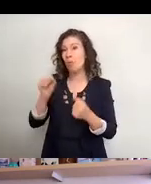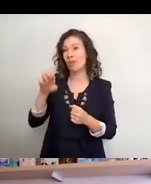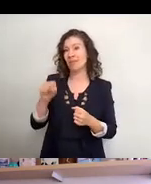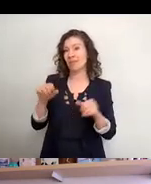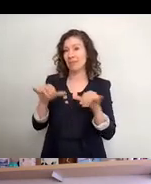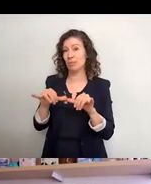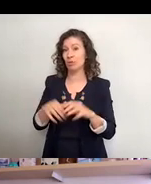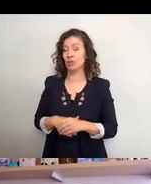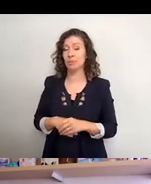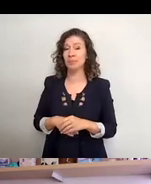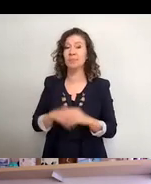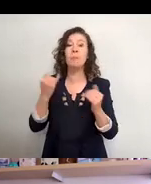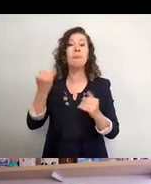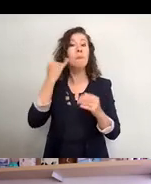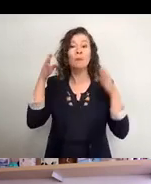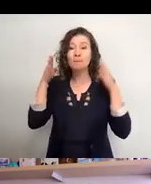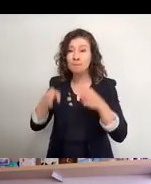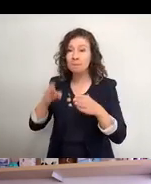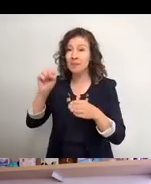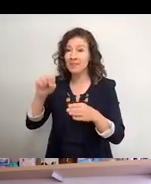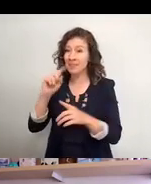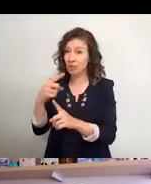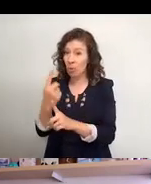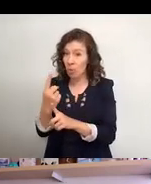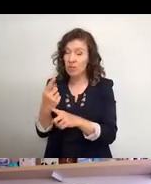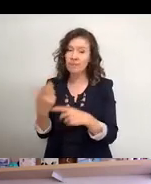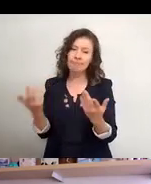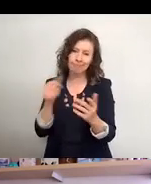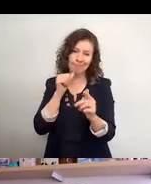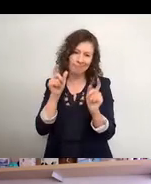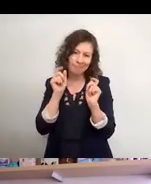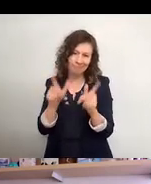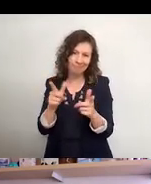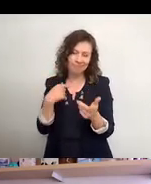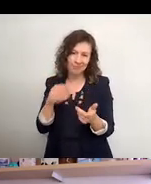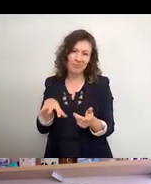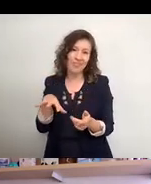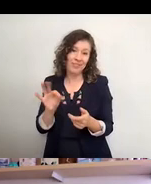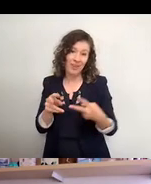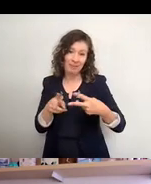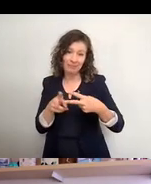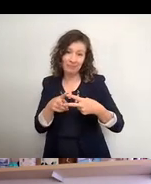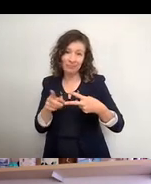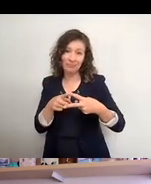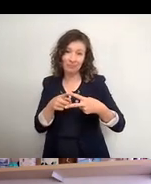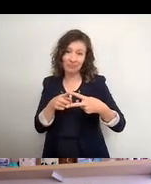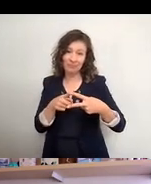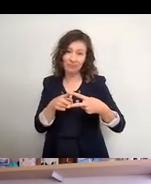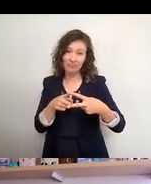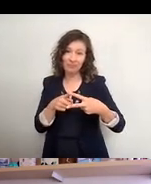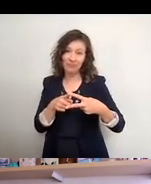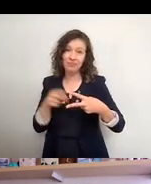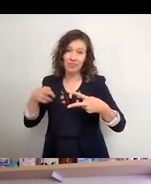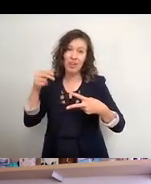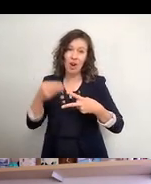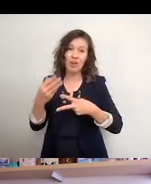if we simply just look at SES, we unsurprisingly found that higher income was associated with